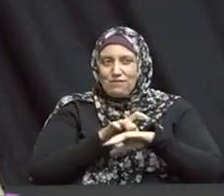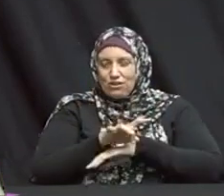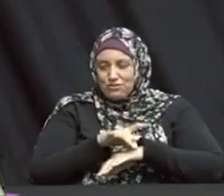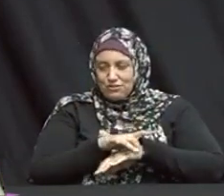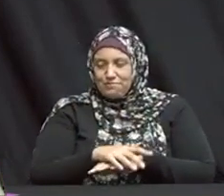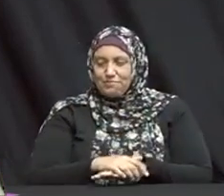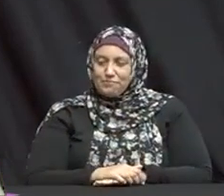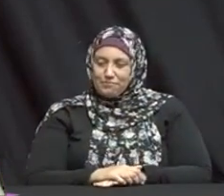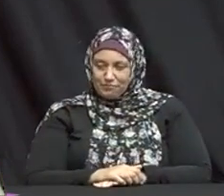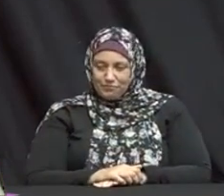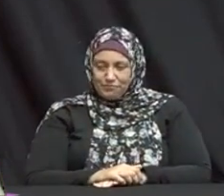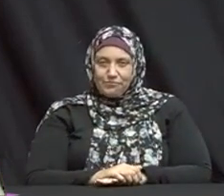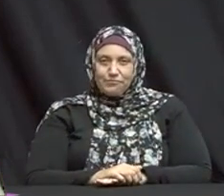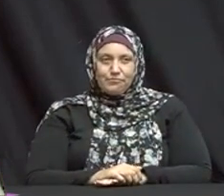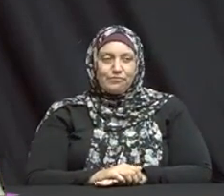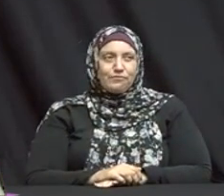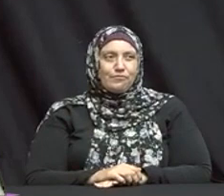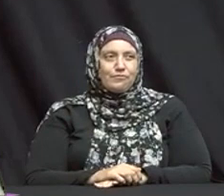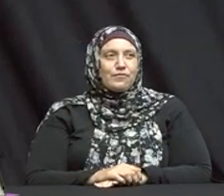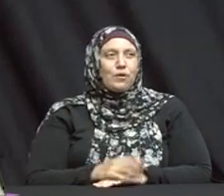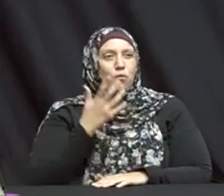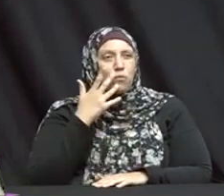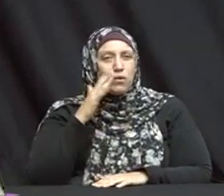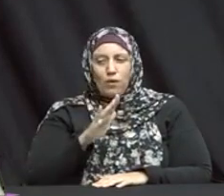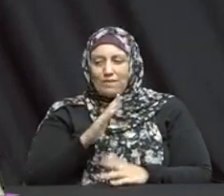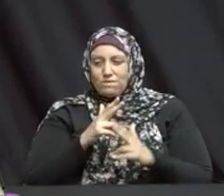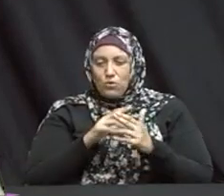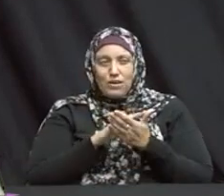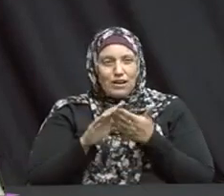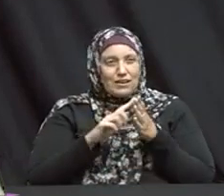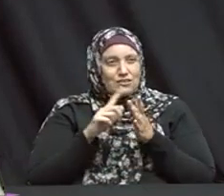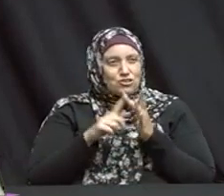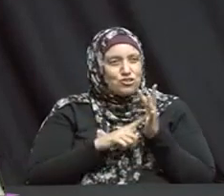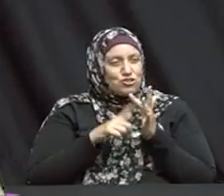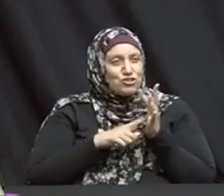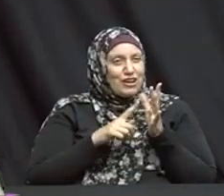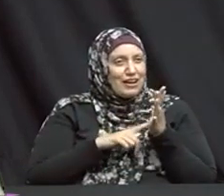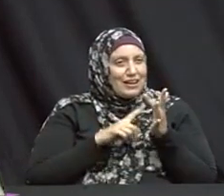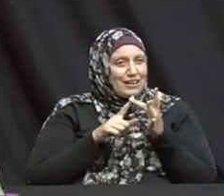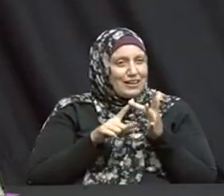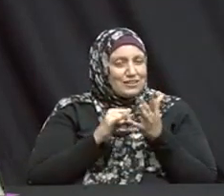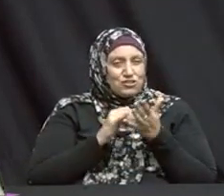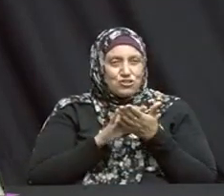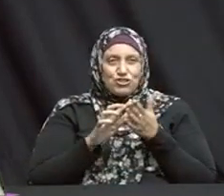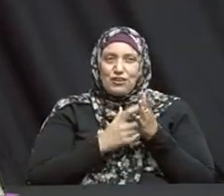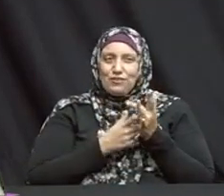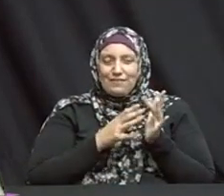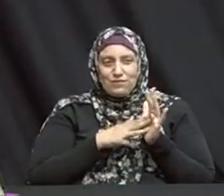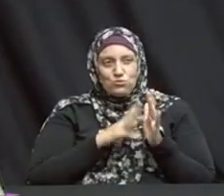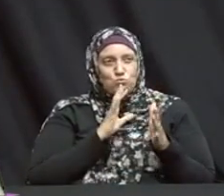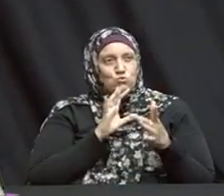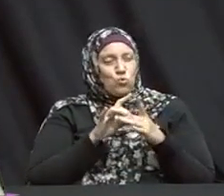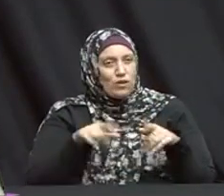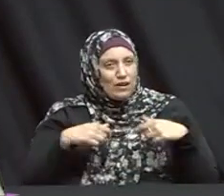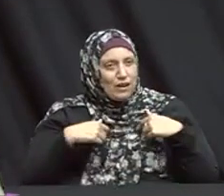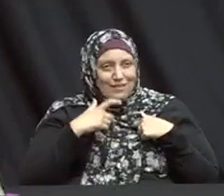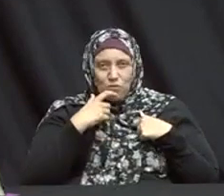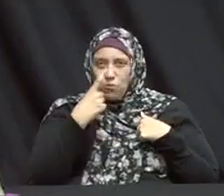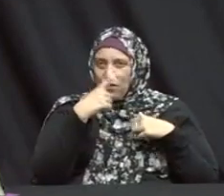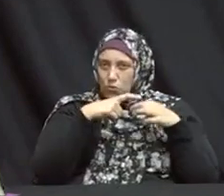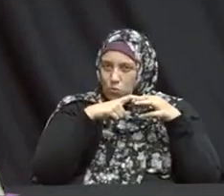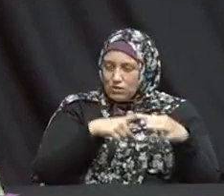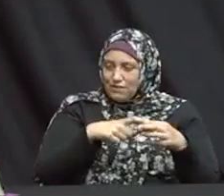while we wait for Haj Ali Sharif to join us, I might actually get into the first questions, if you don't mind. I've got a question for Haj Muhammad